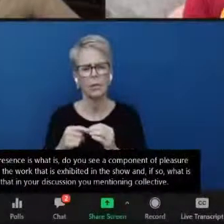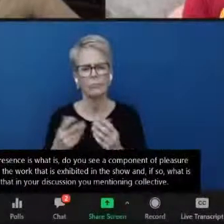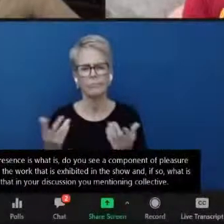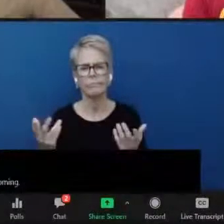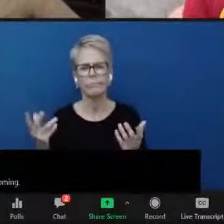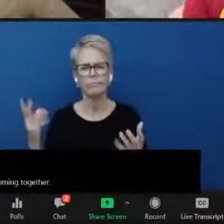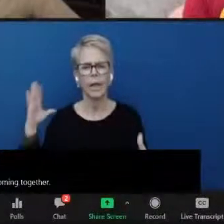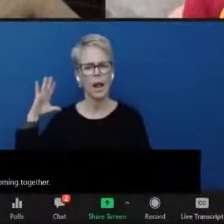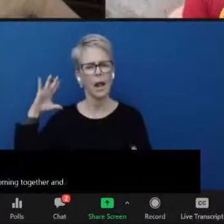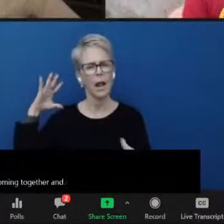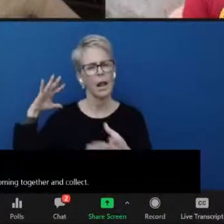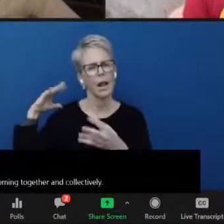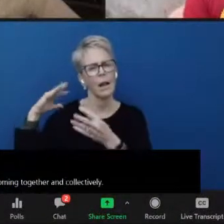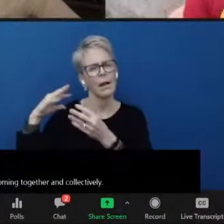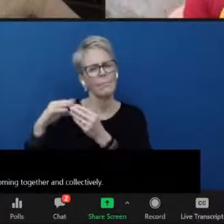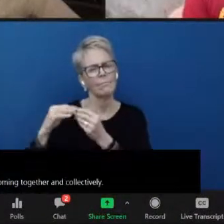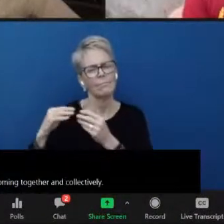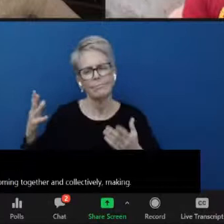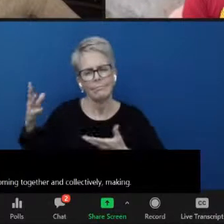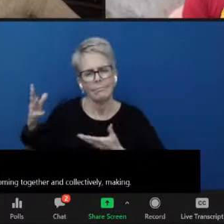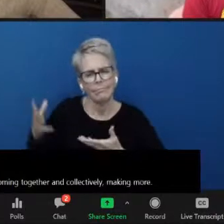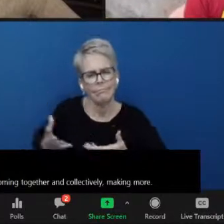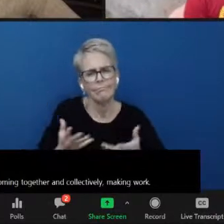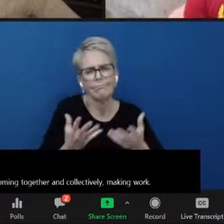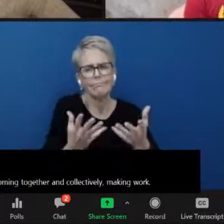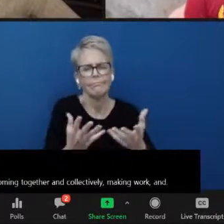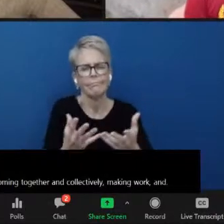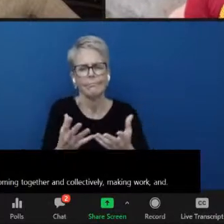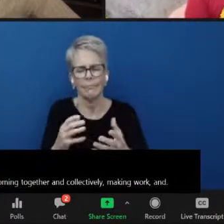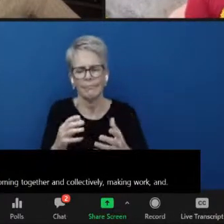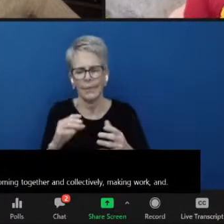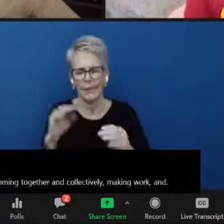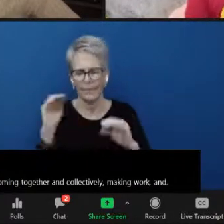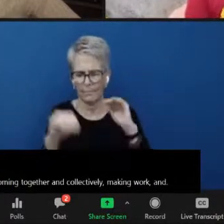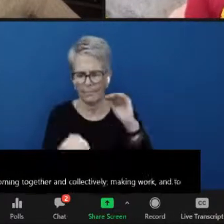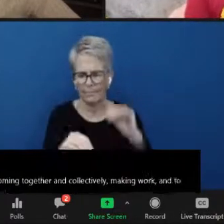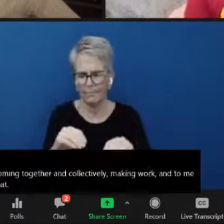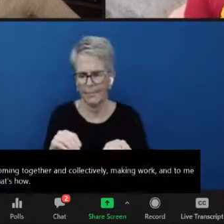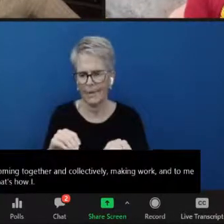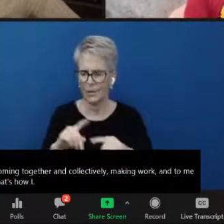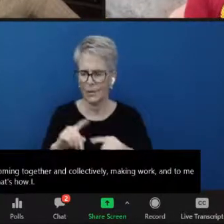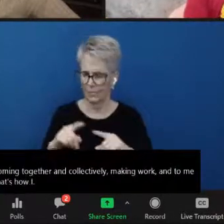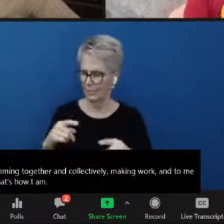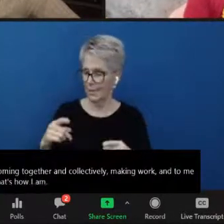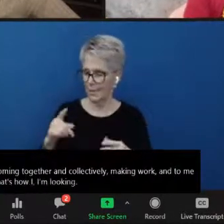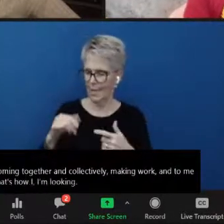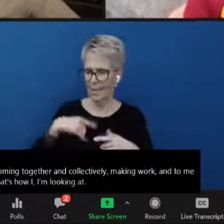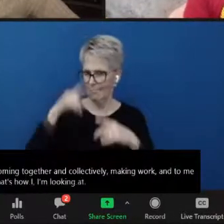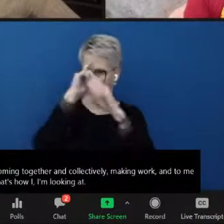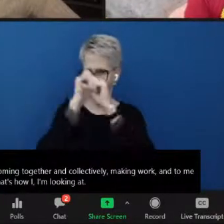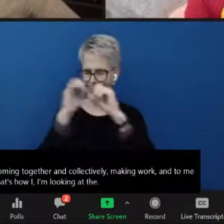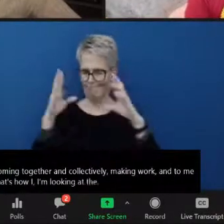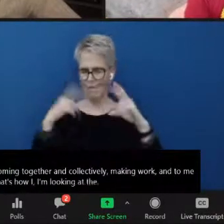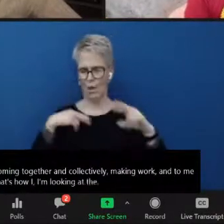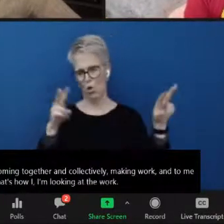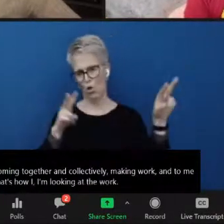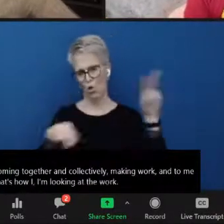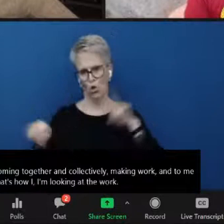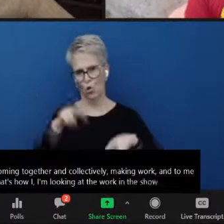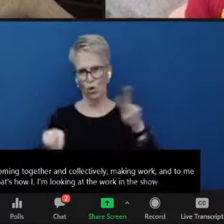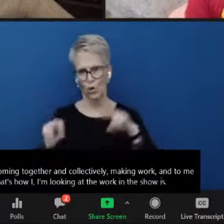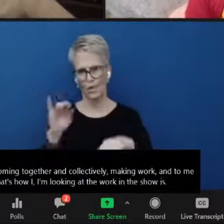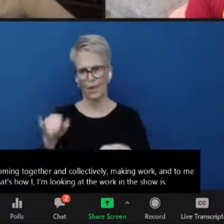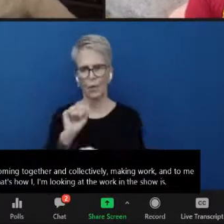coming together and collectively making work. And to me, that's how I'm looking at the work in the show,